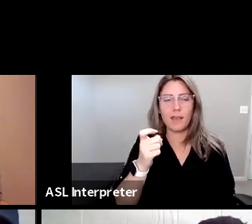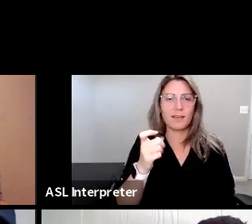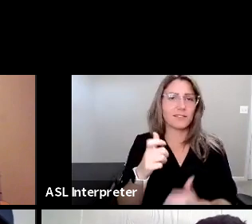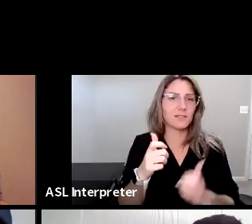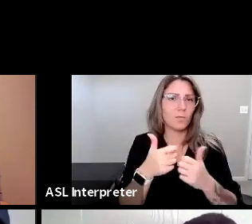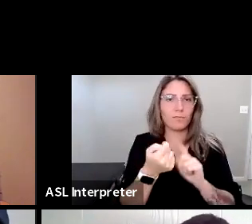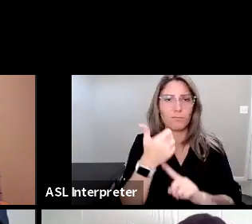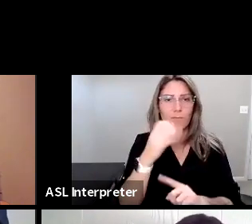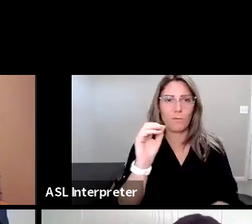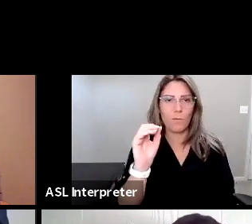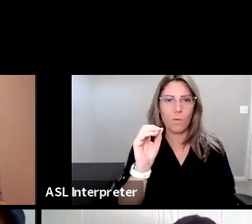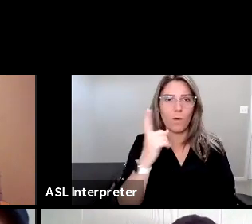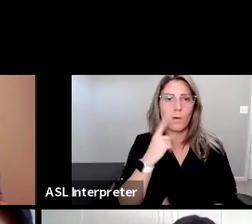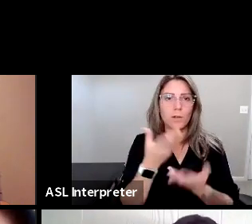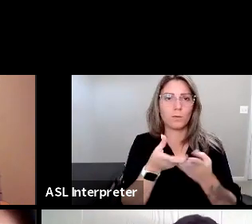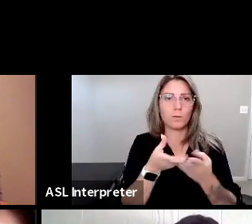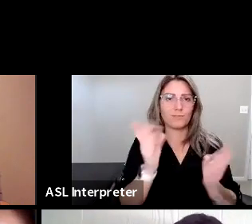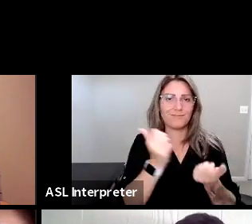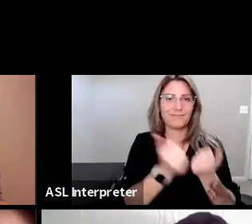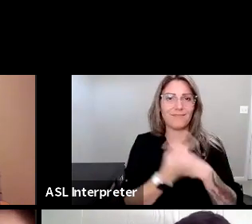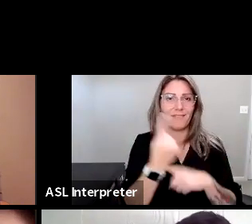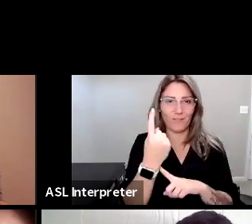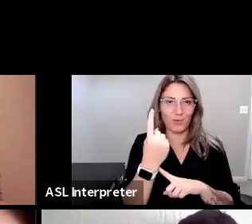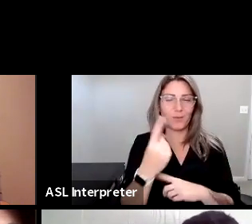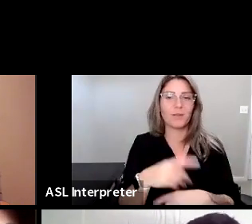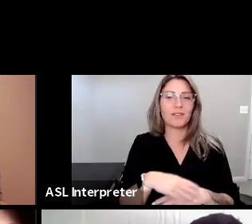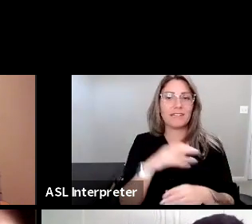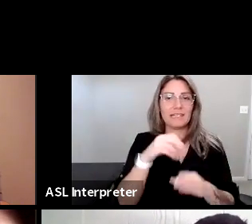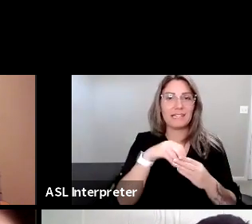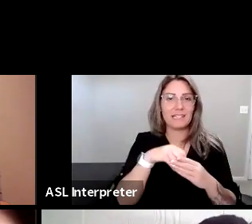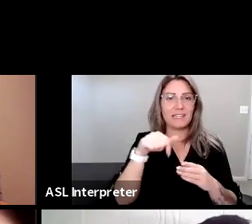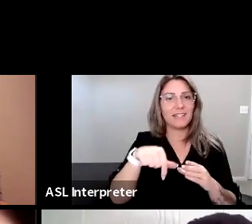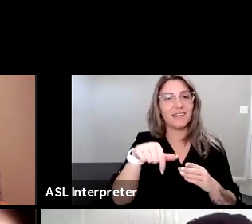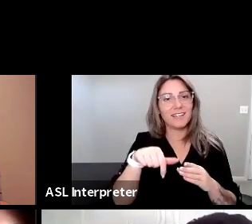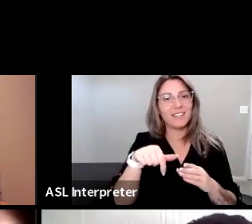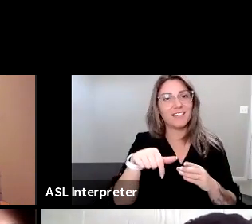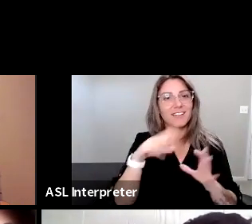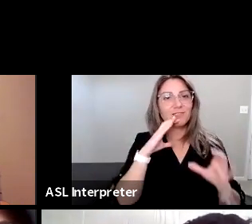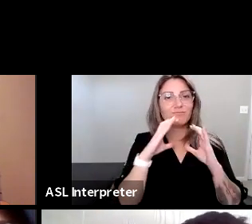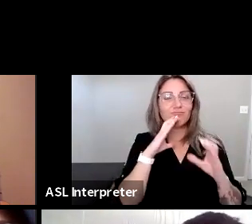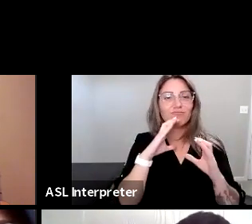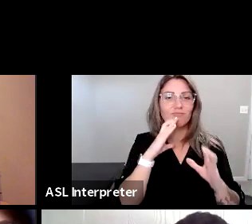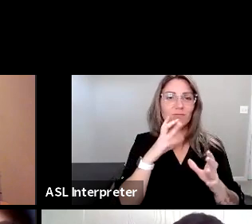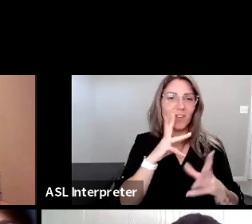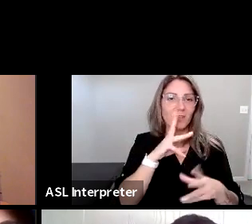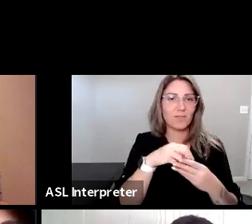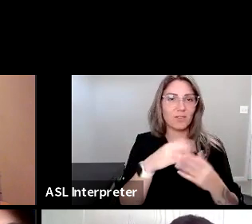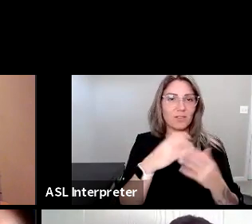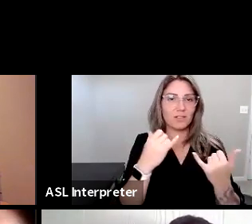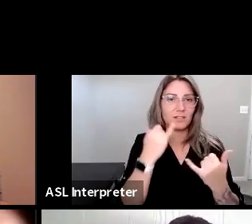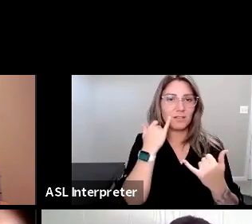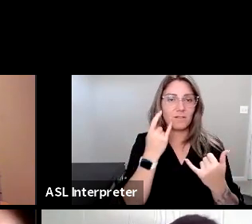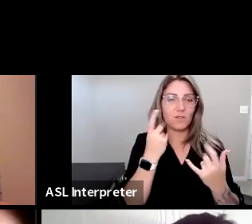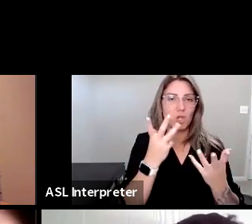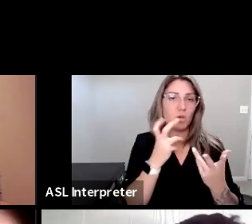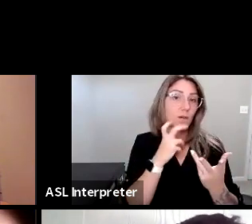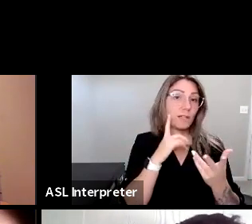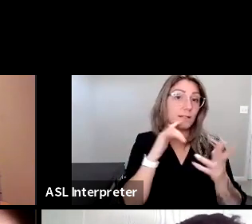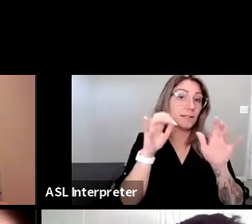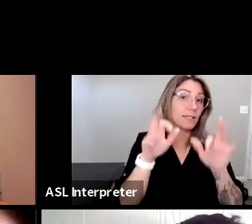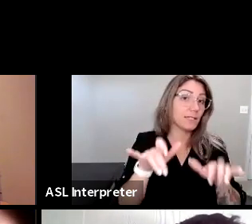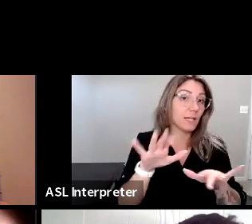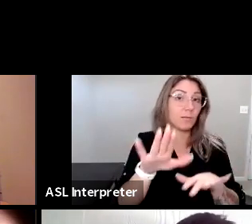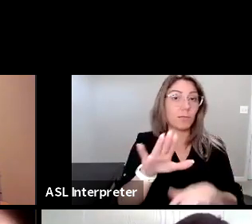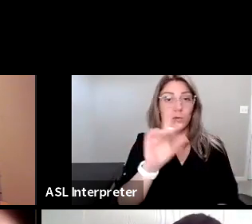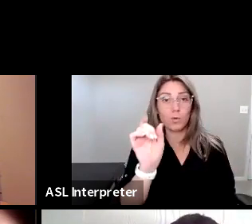also want to mention, I want to open this up to everybody in this who's participating today. If you would like to either type out